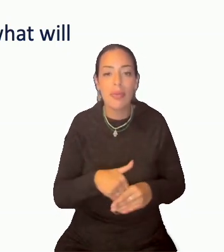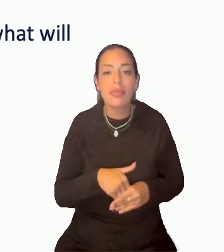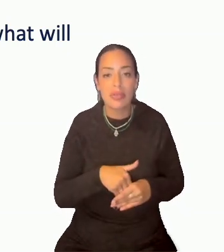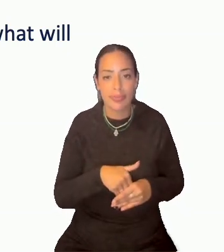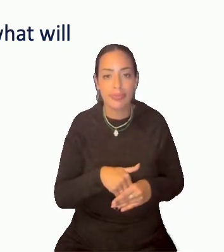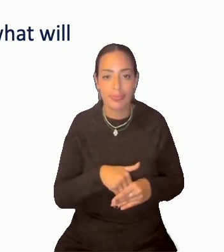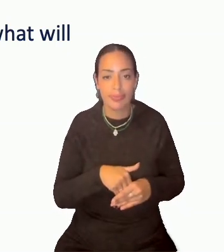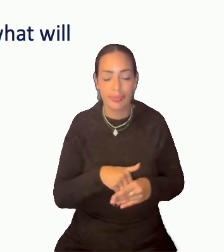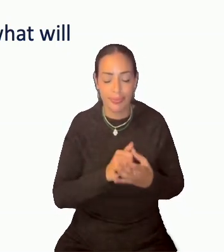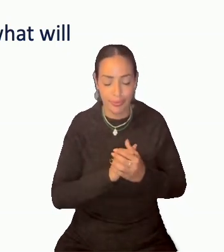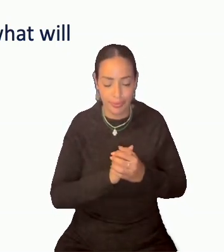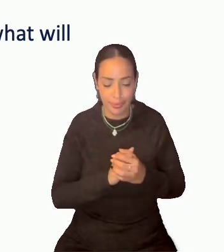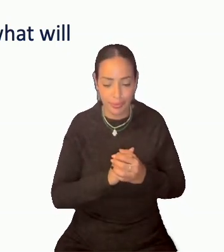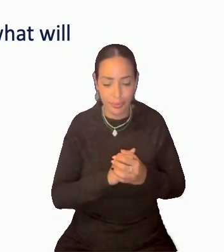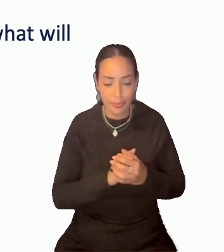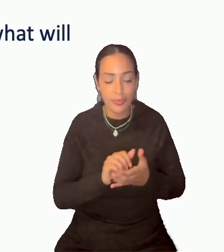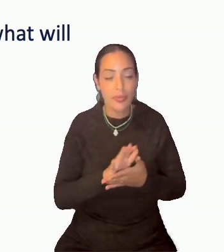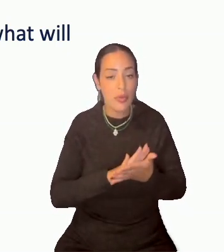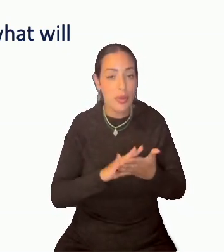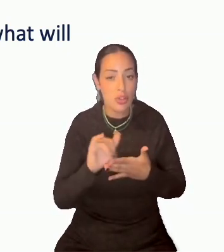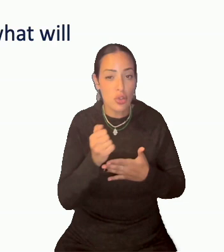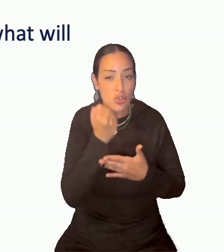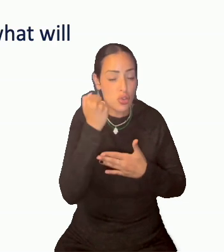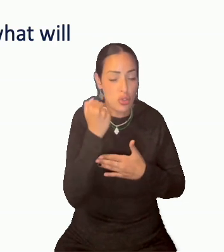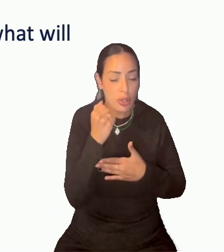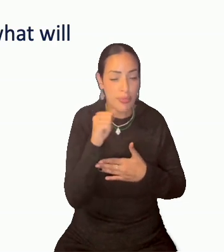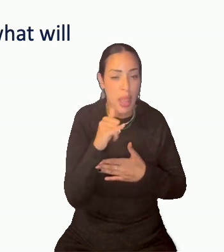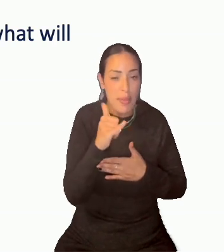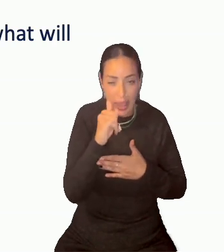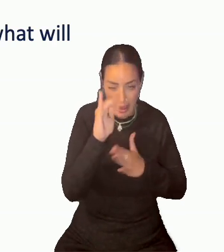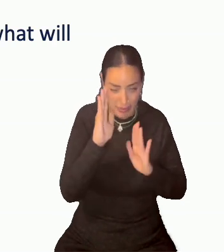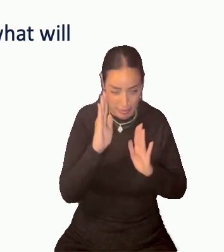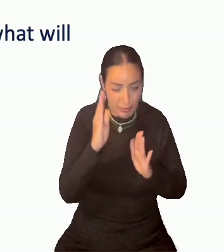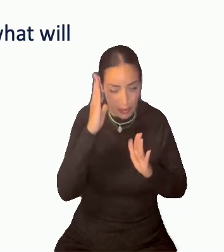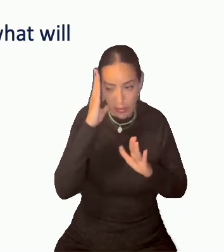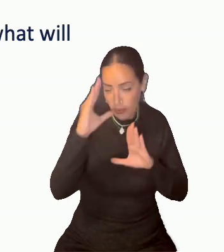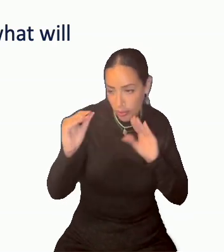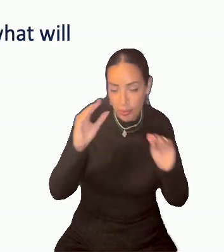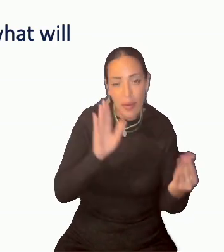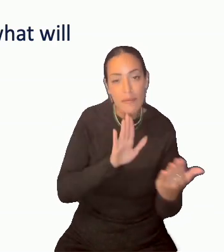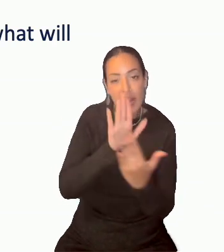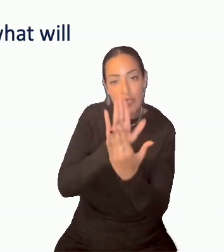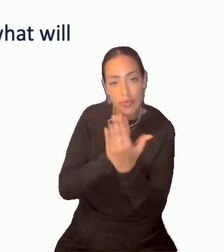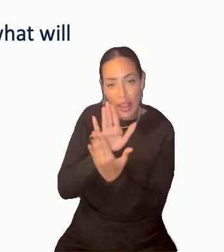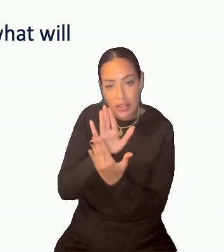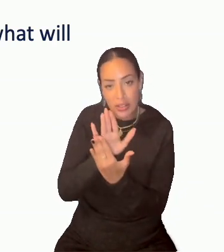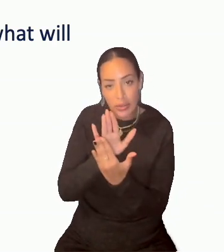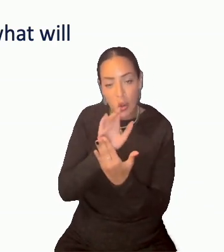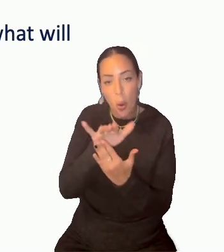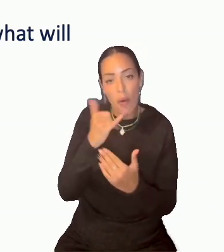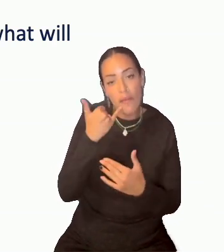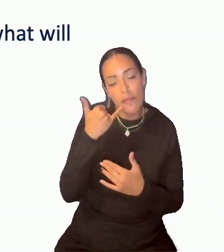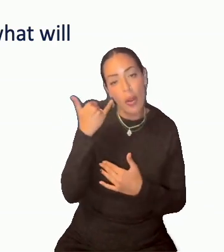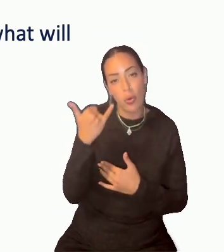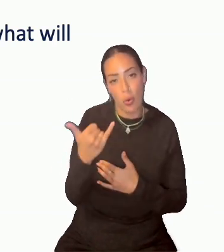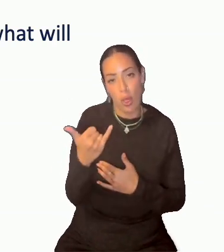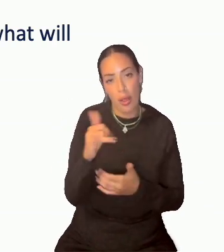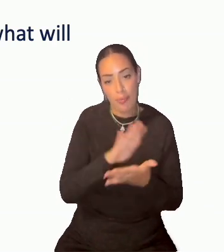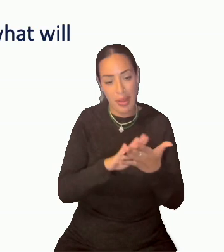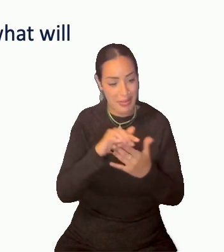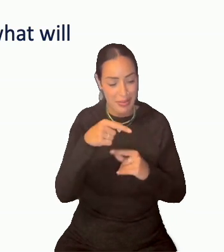wider family and social support may mean that you should notify other family members, either in person or via a telephone